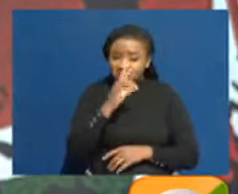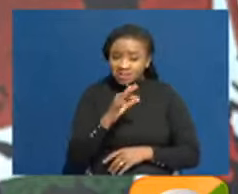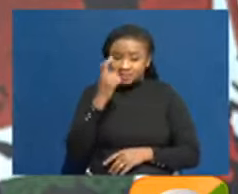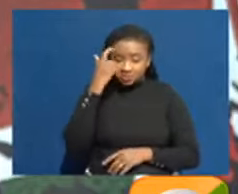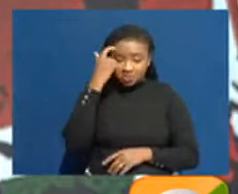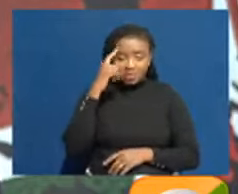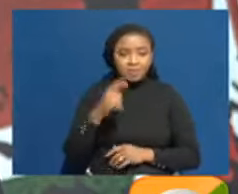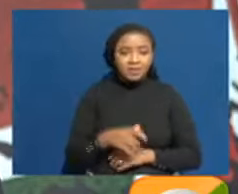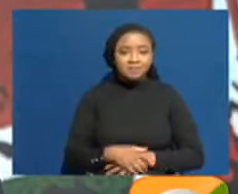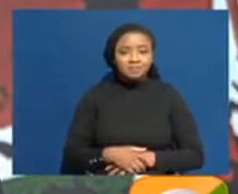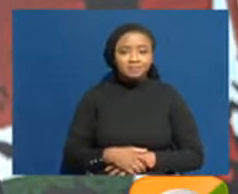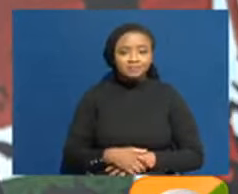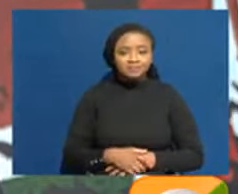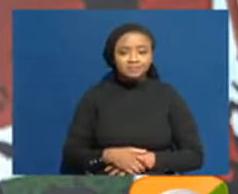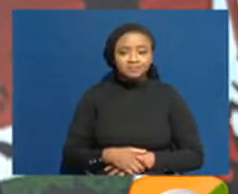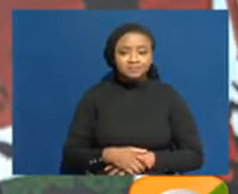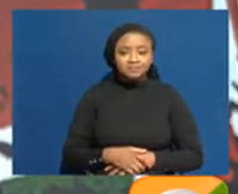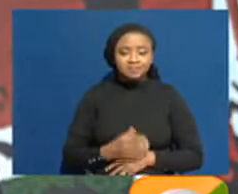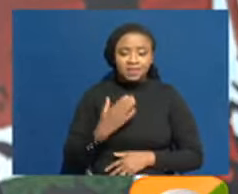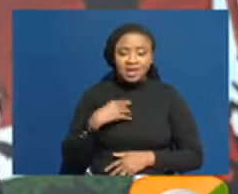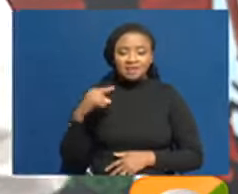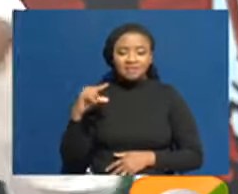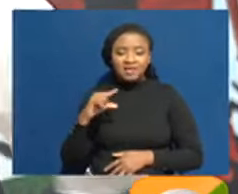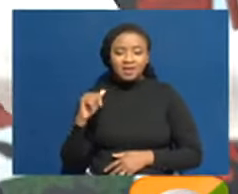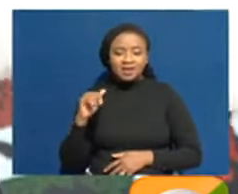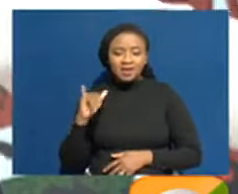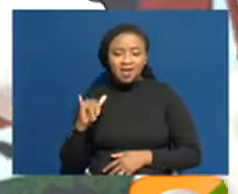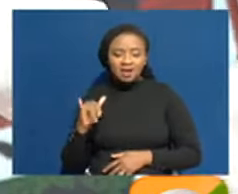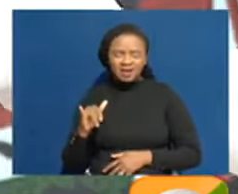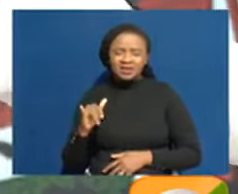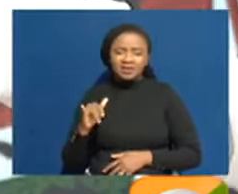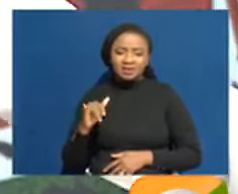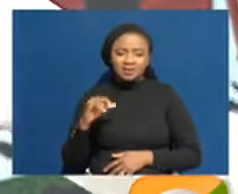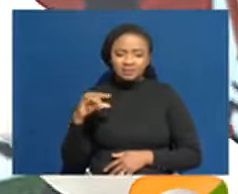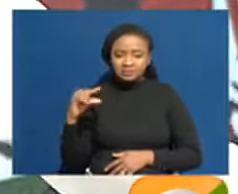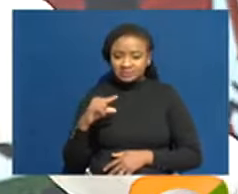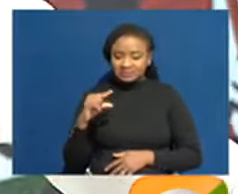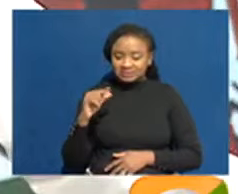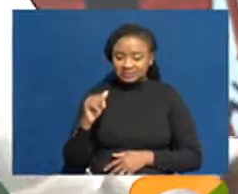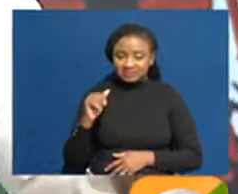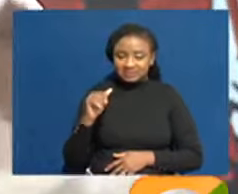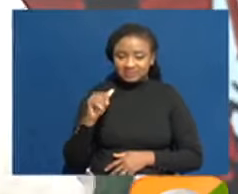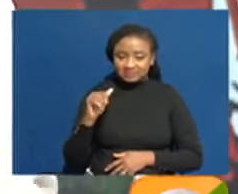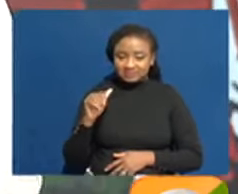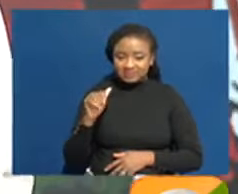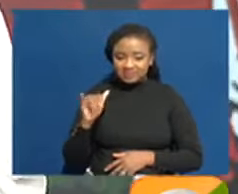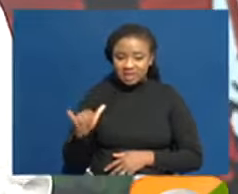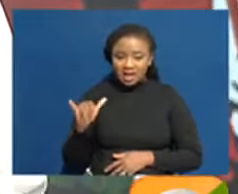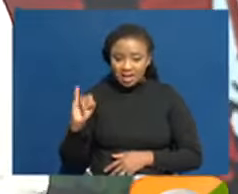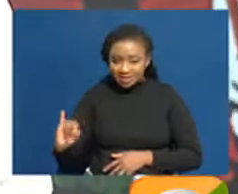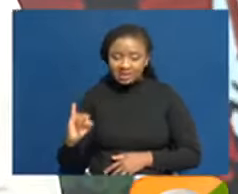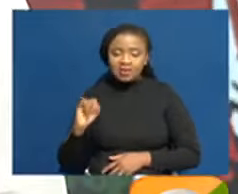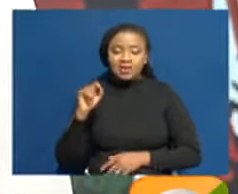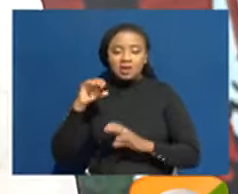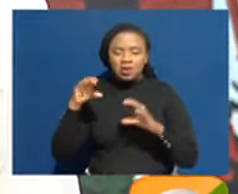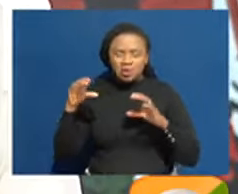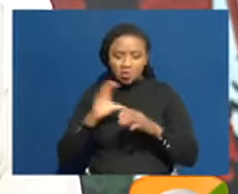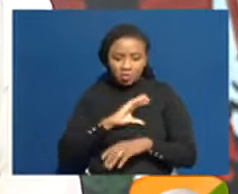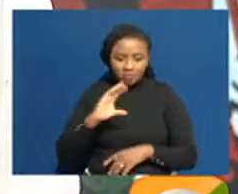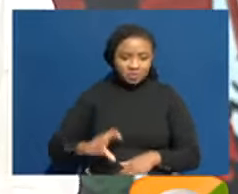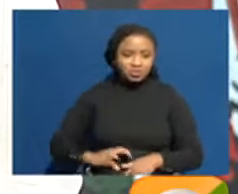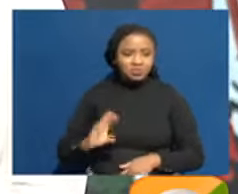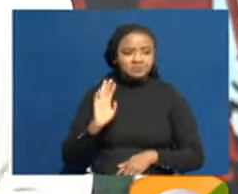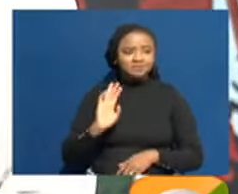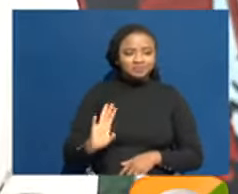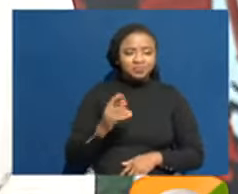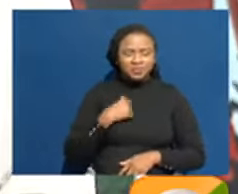every village. Remember, we have been on this since the birth of the nation, essentially. So let me bore you with a bit of a history of our